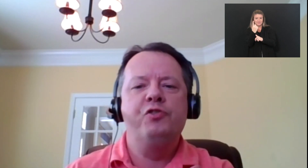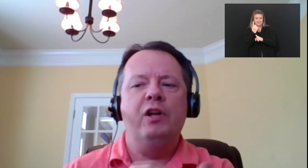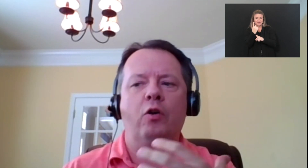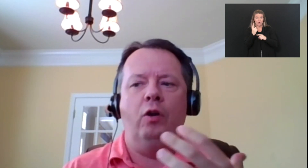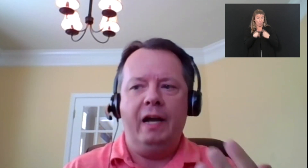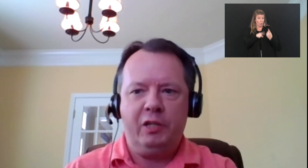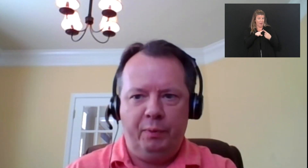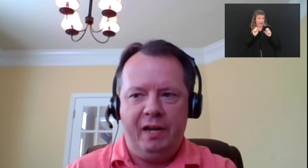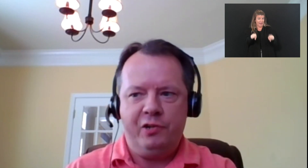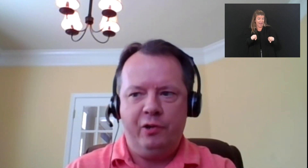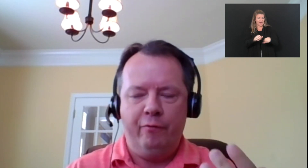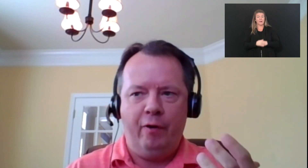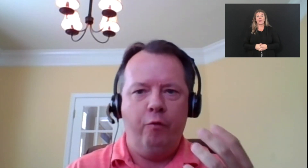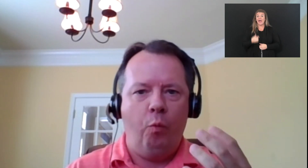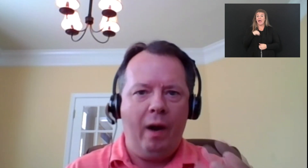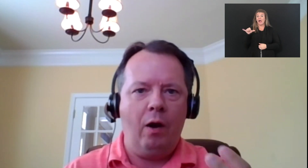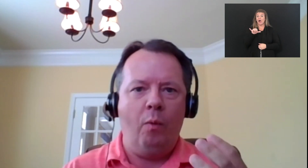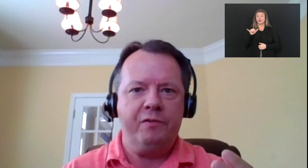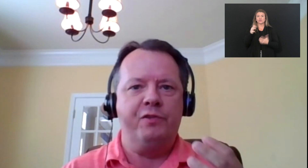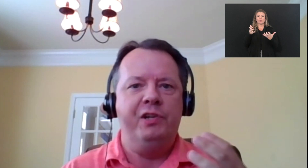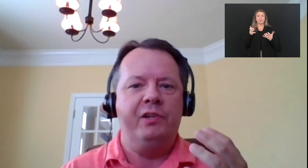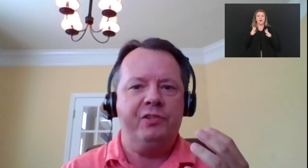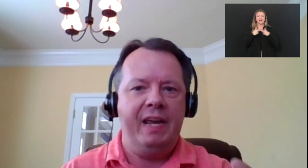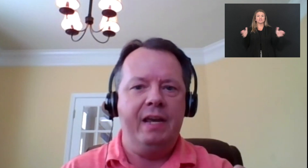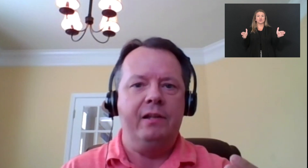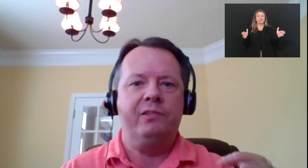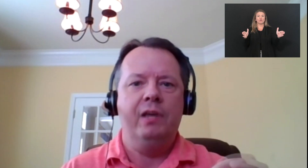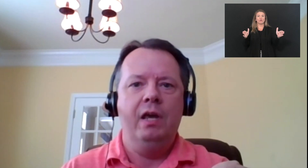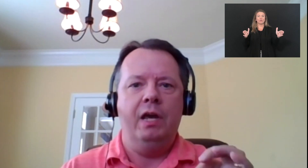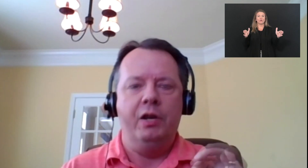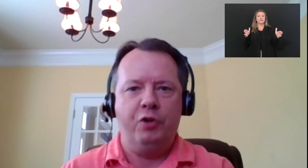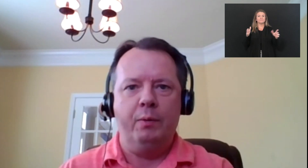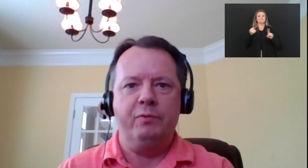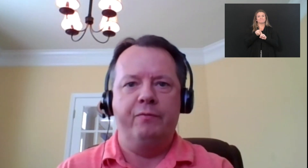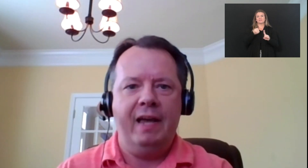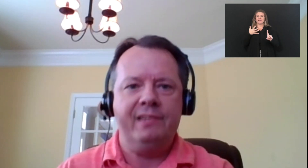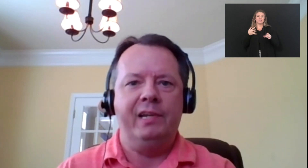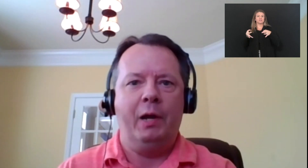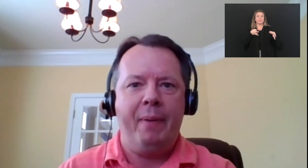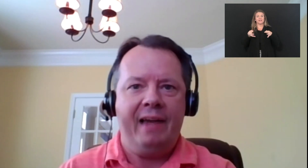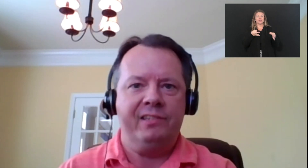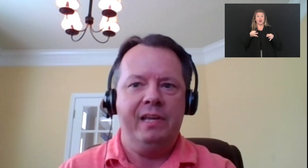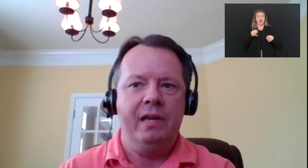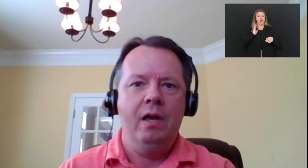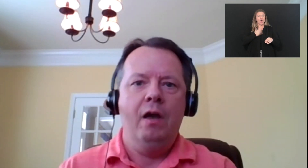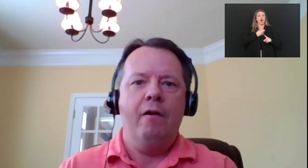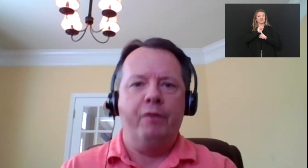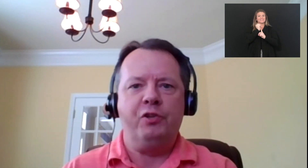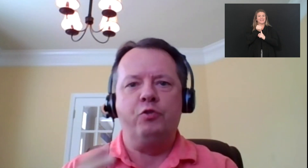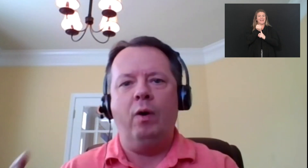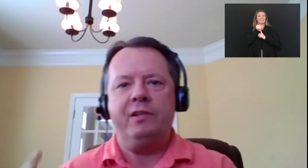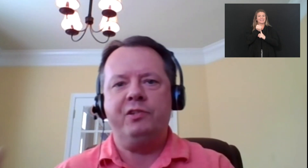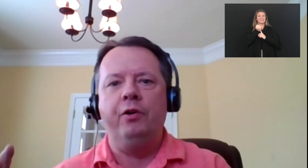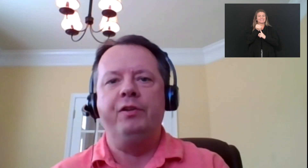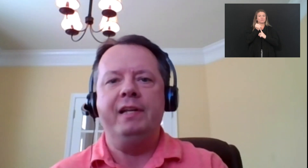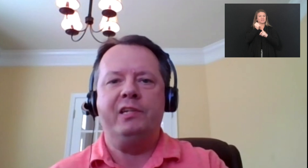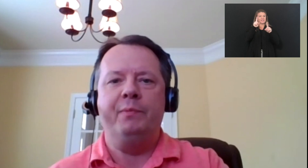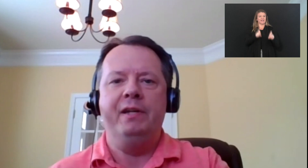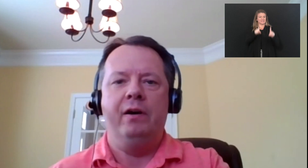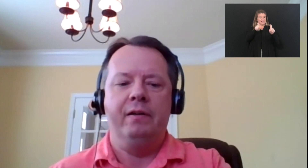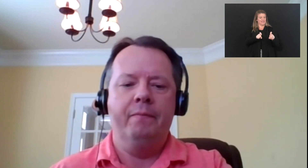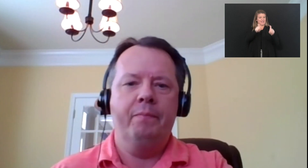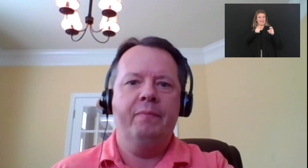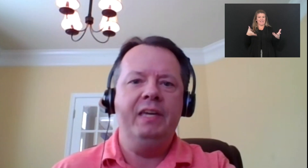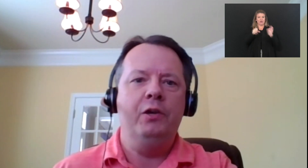a general explanation of where West Virginia stands in terms of testing capacity versus what still needs